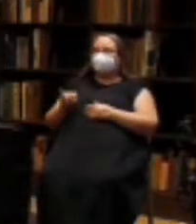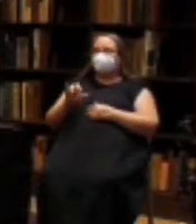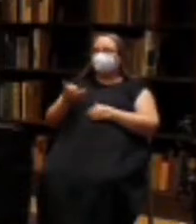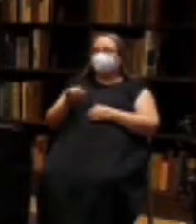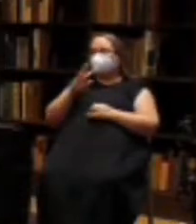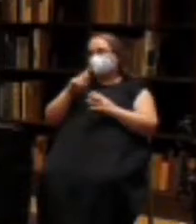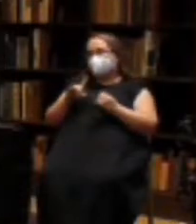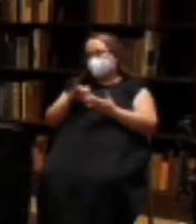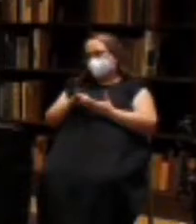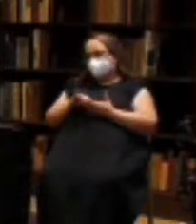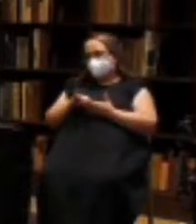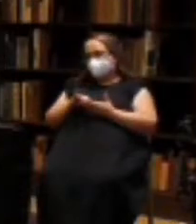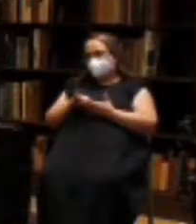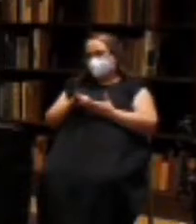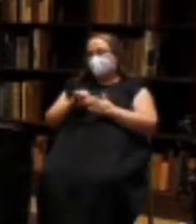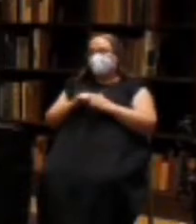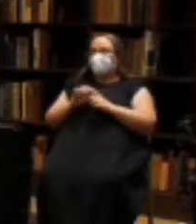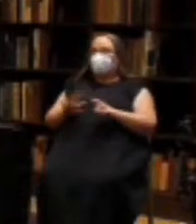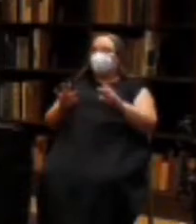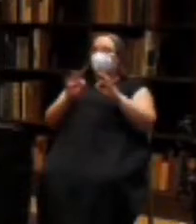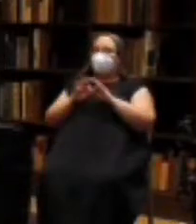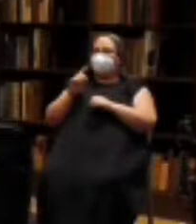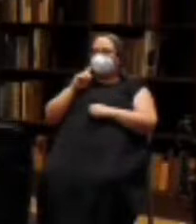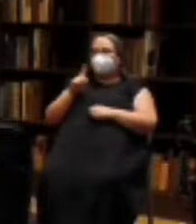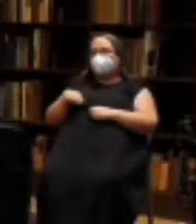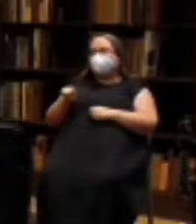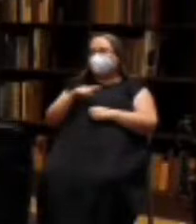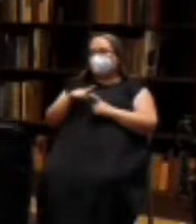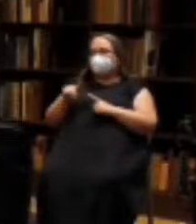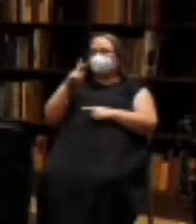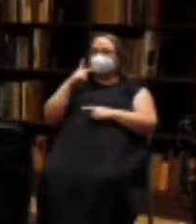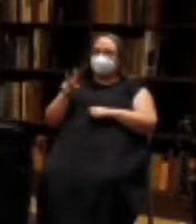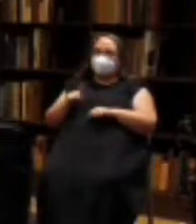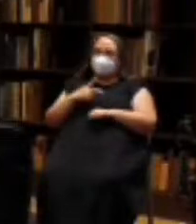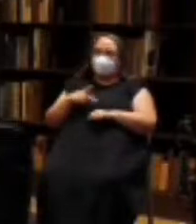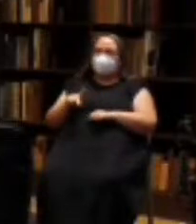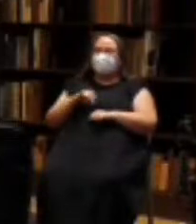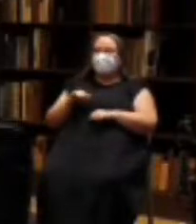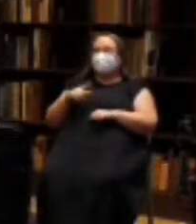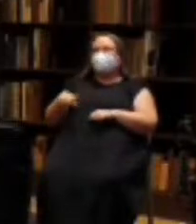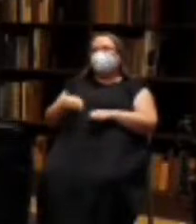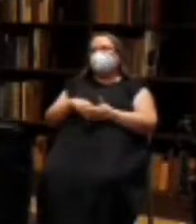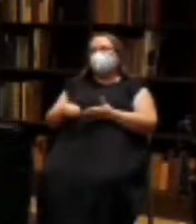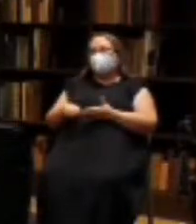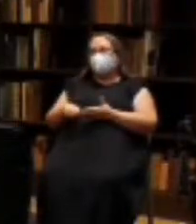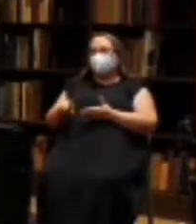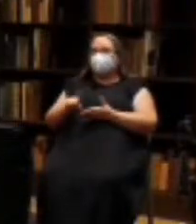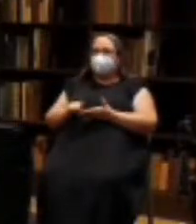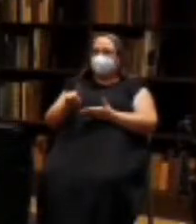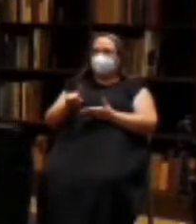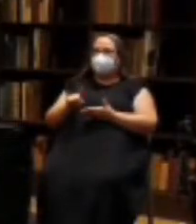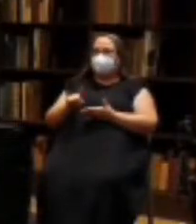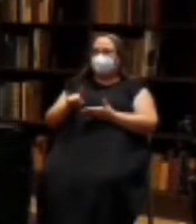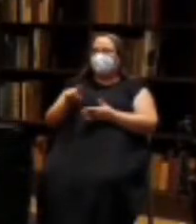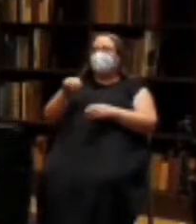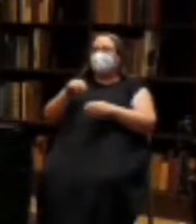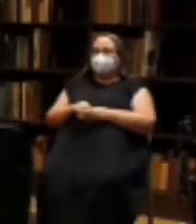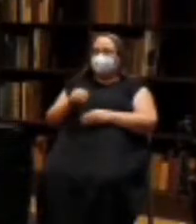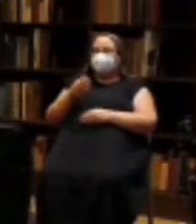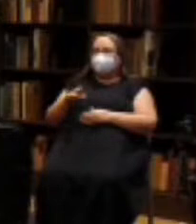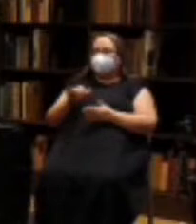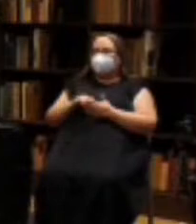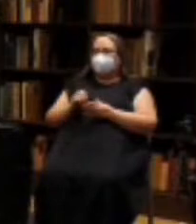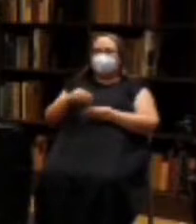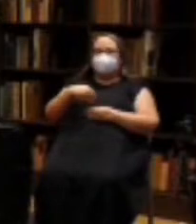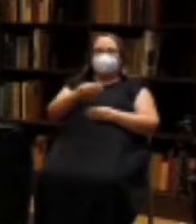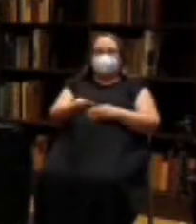talk about that, like how important it was for them to see the poem that they wrote published in a thing that they could